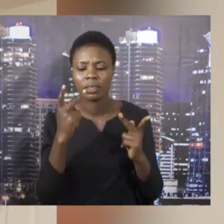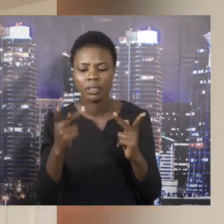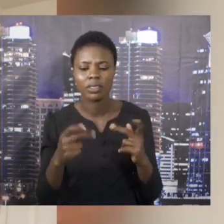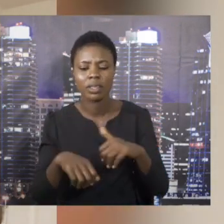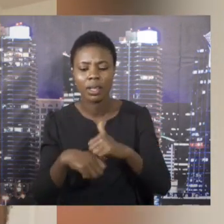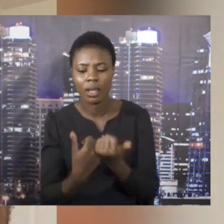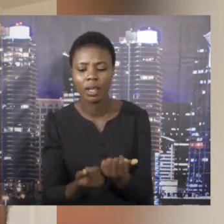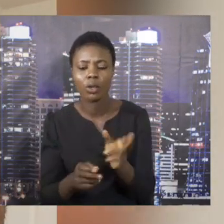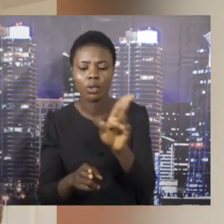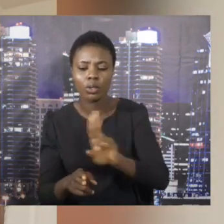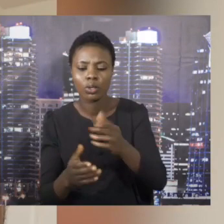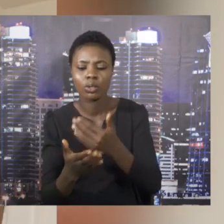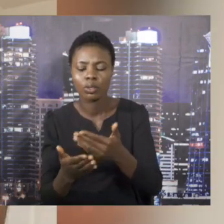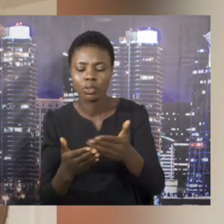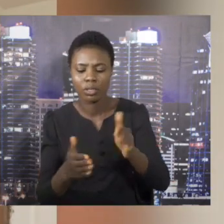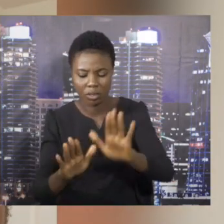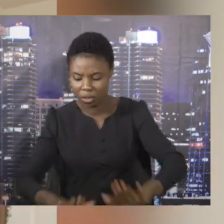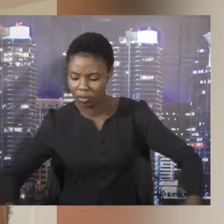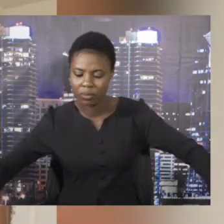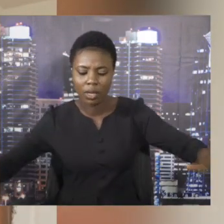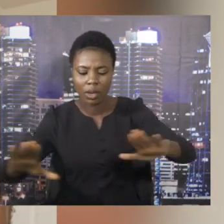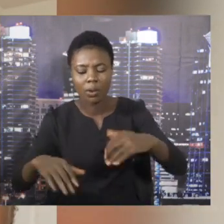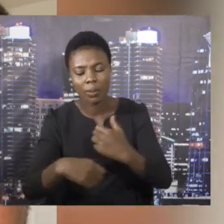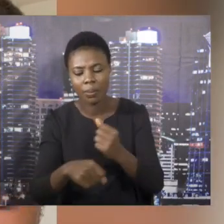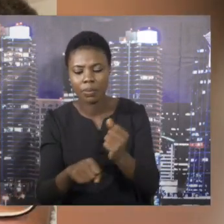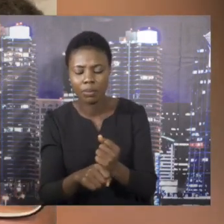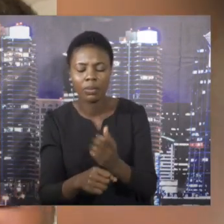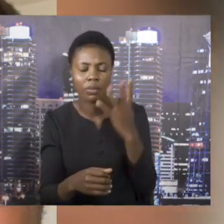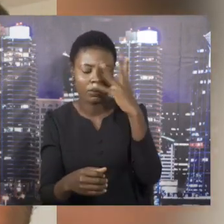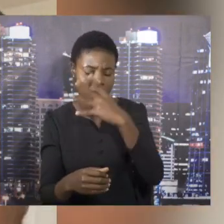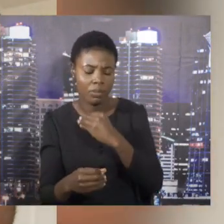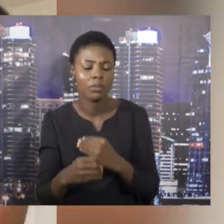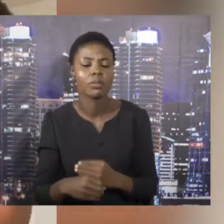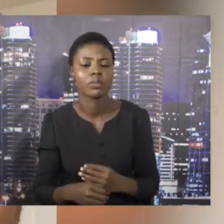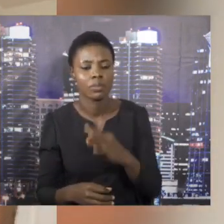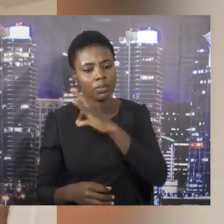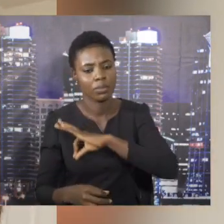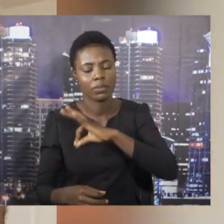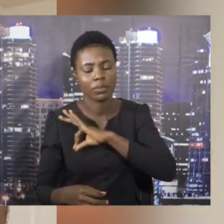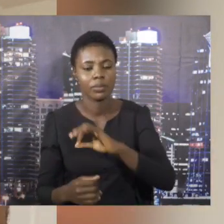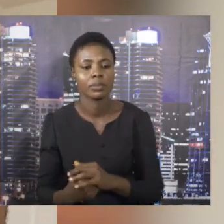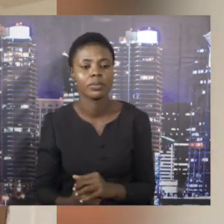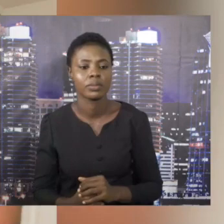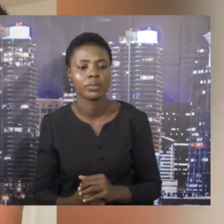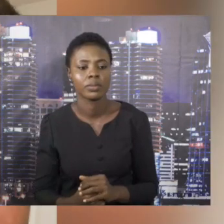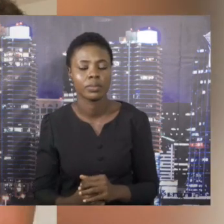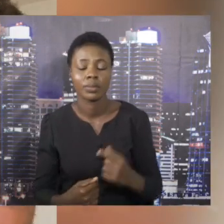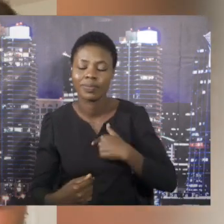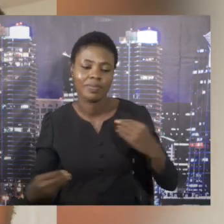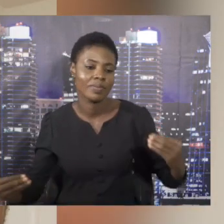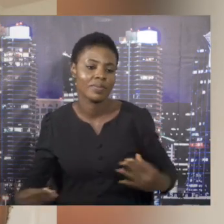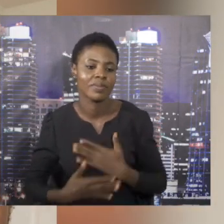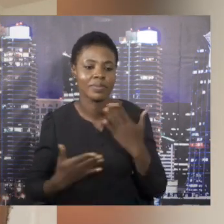they can maximize things within their environment to their own advantage in creating beautiful works of art. I'm